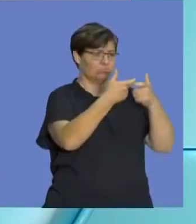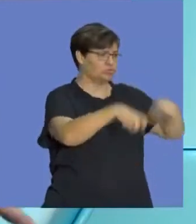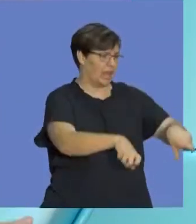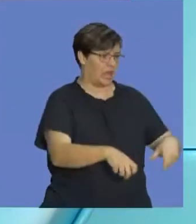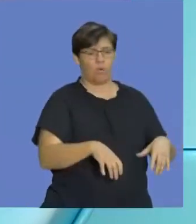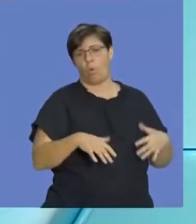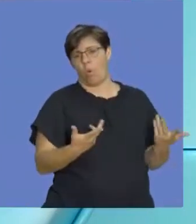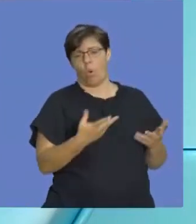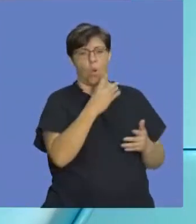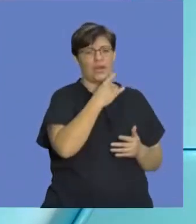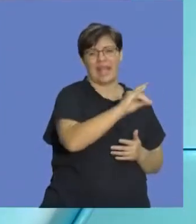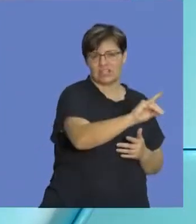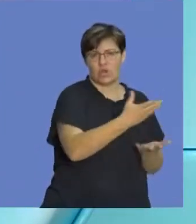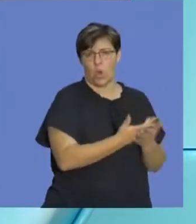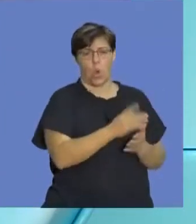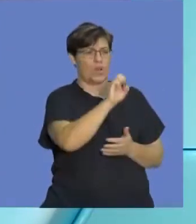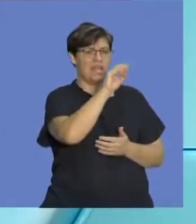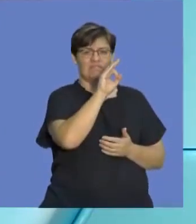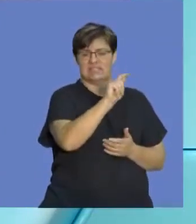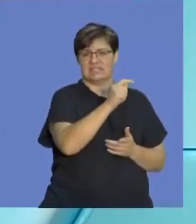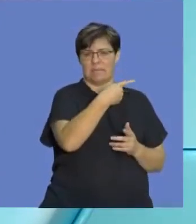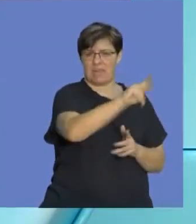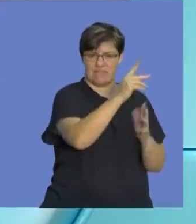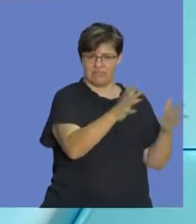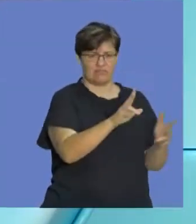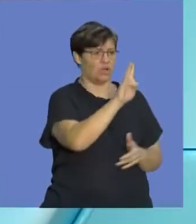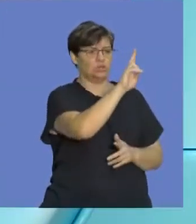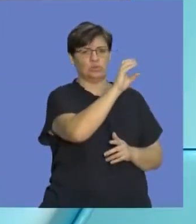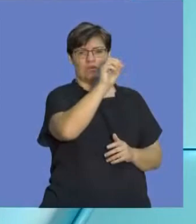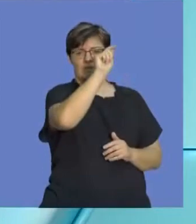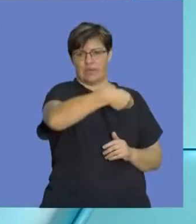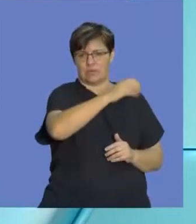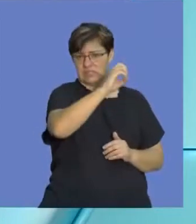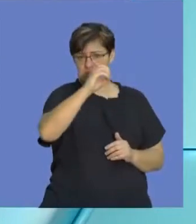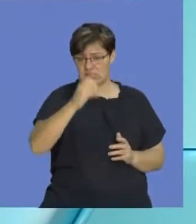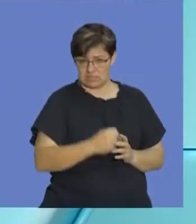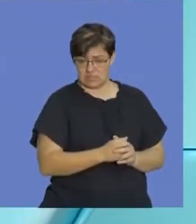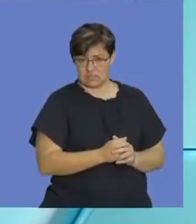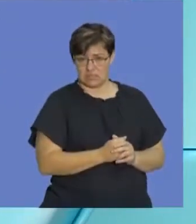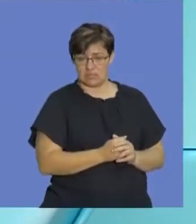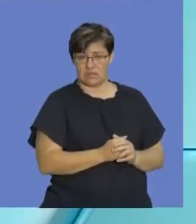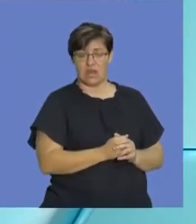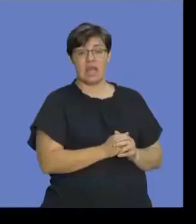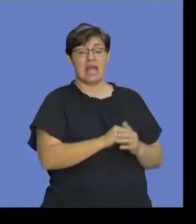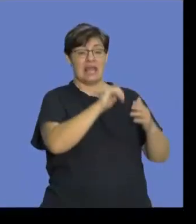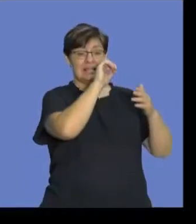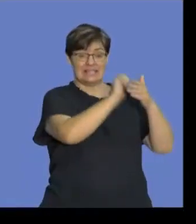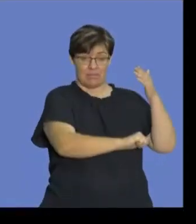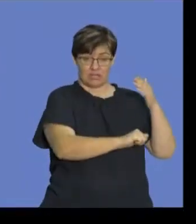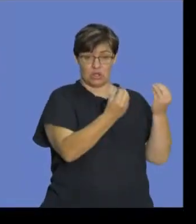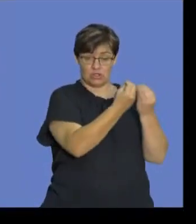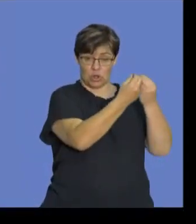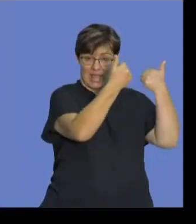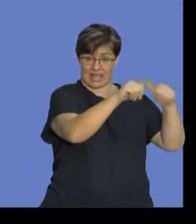paid by EFT, 200,000 Rand. You're going to debit your stock account. Okay, here goes. You're